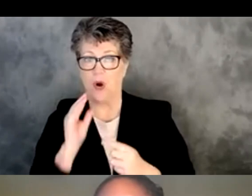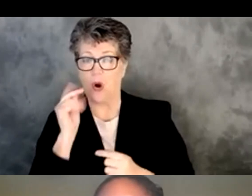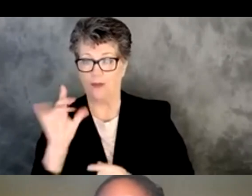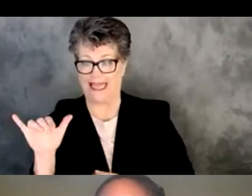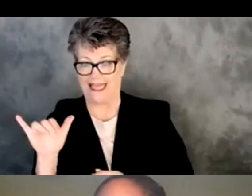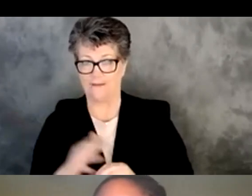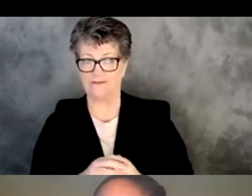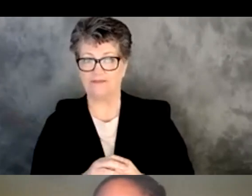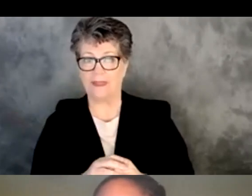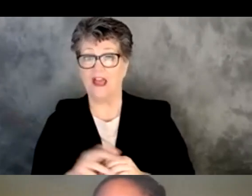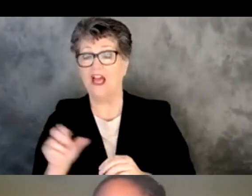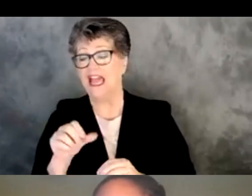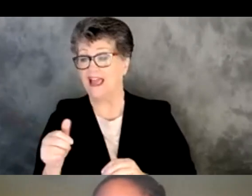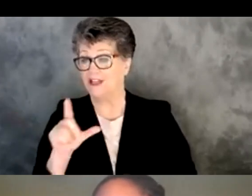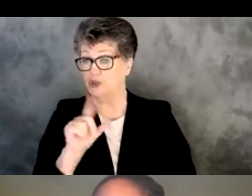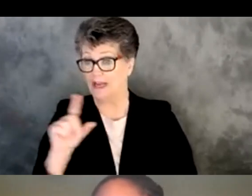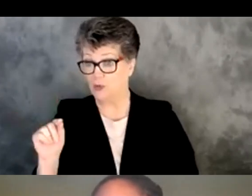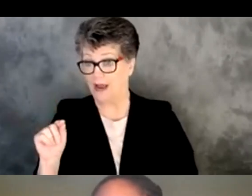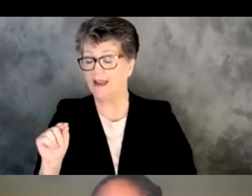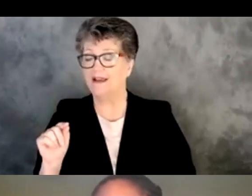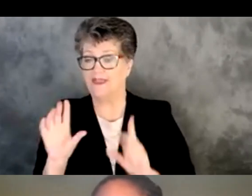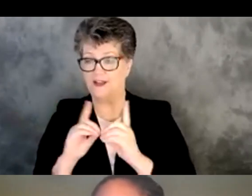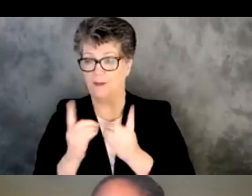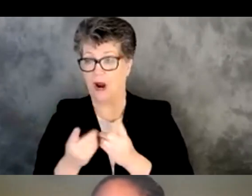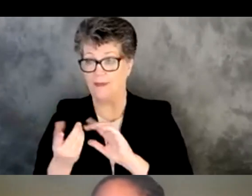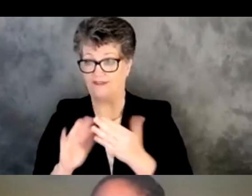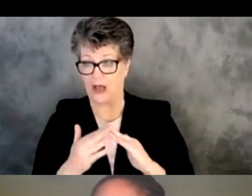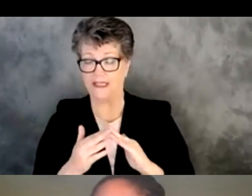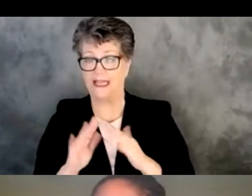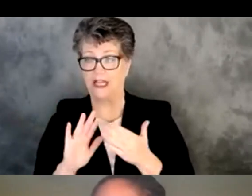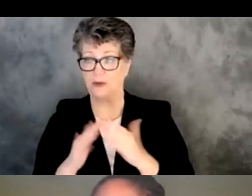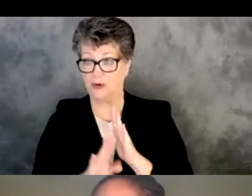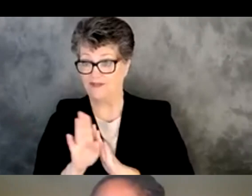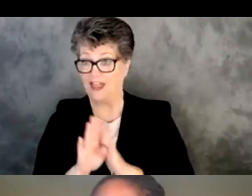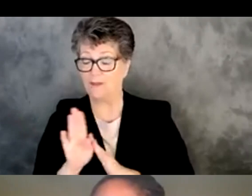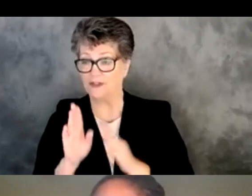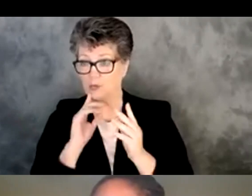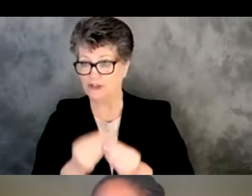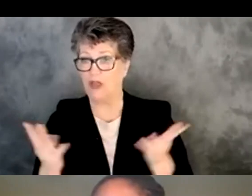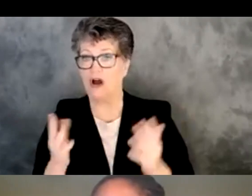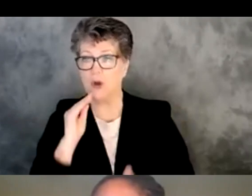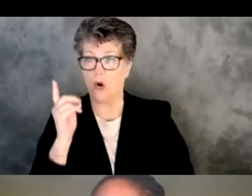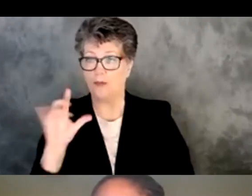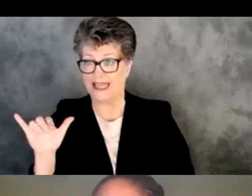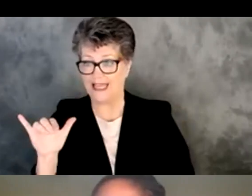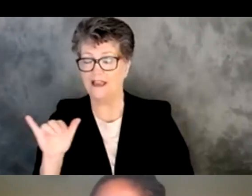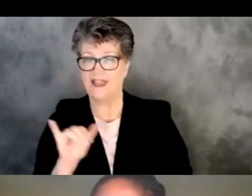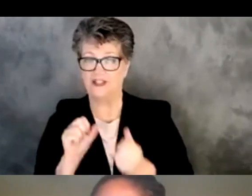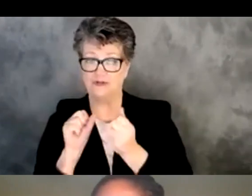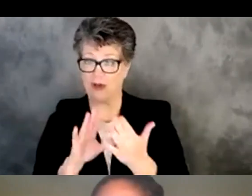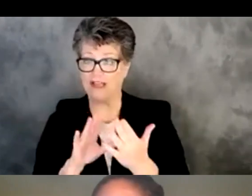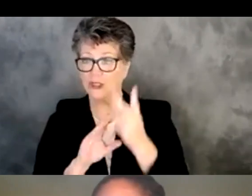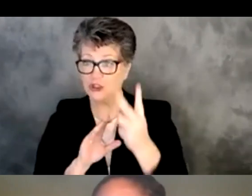pandemic. In 2020, our Department of Housing Community Development launched HomeKey, which is the state's response to addressing 2